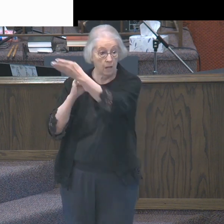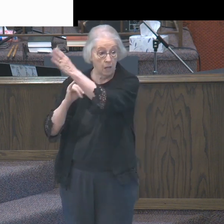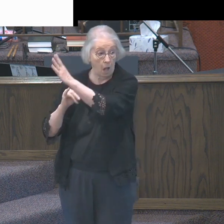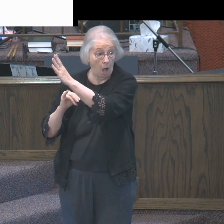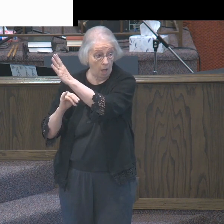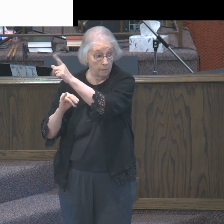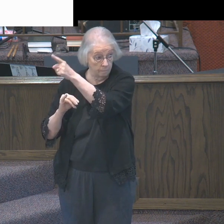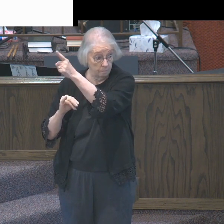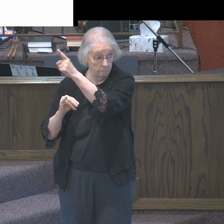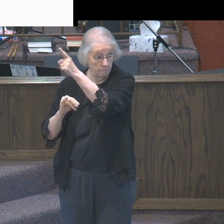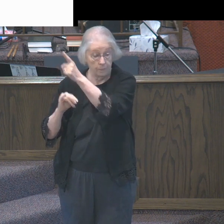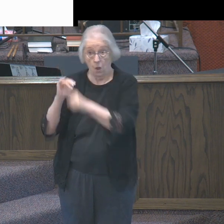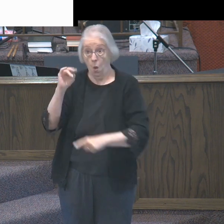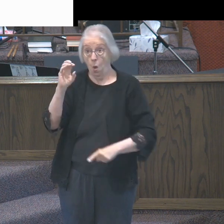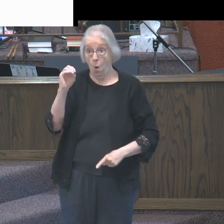to hear from you